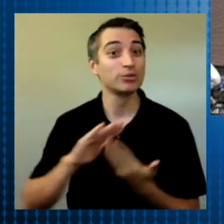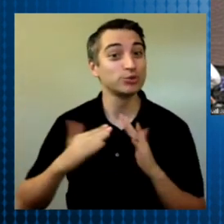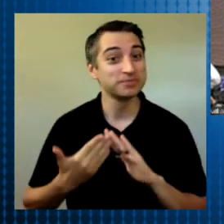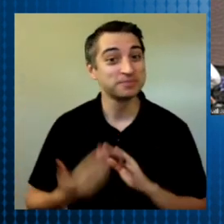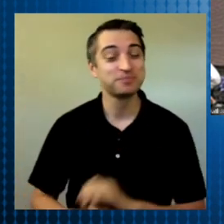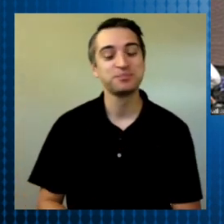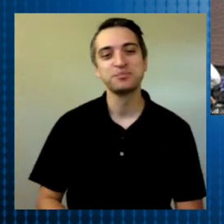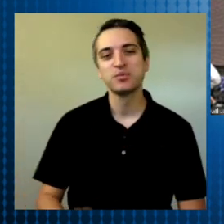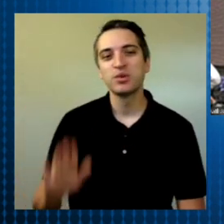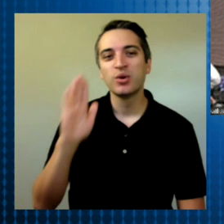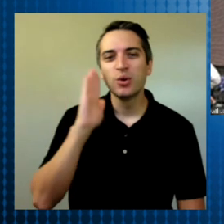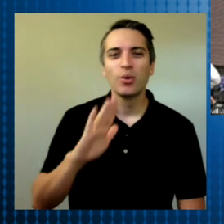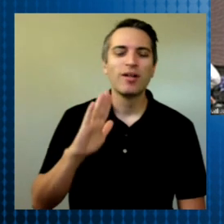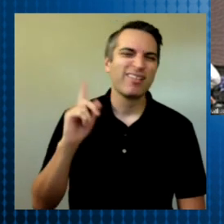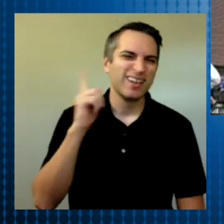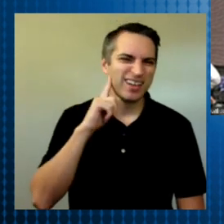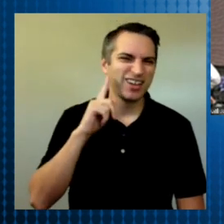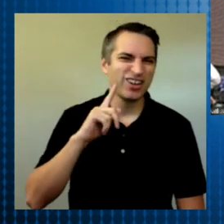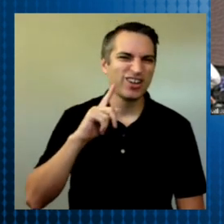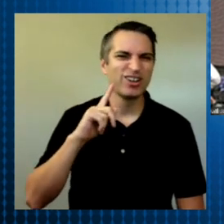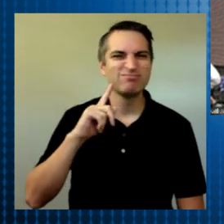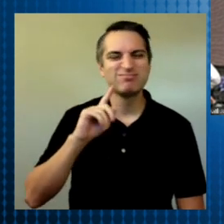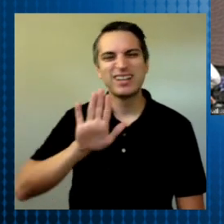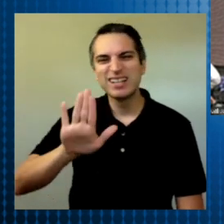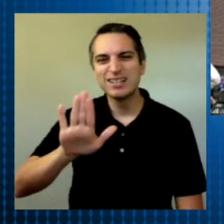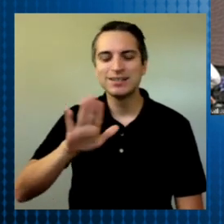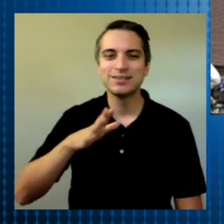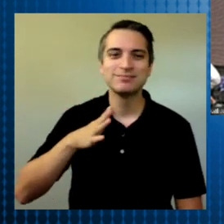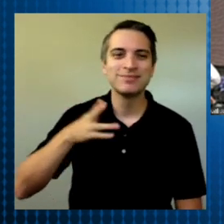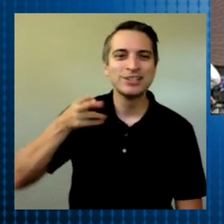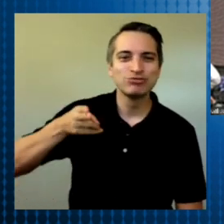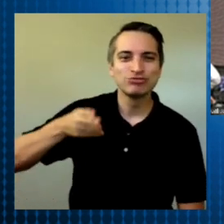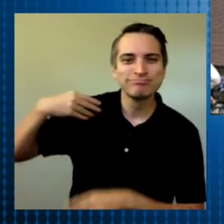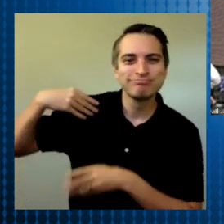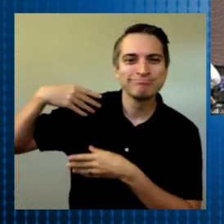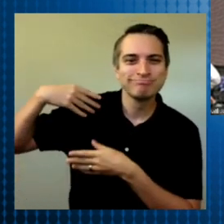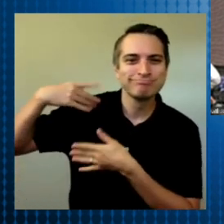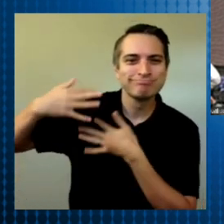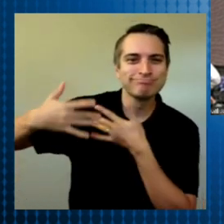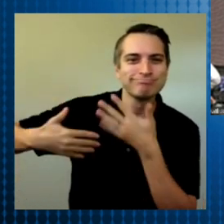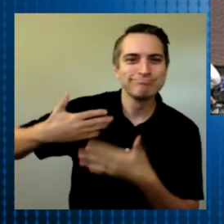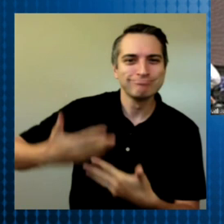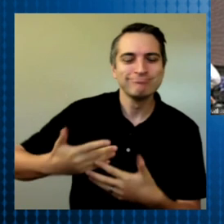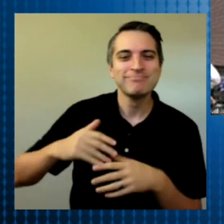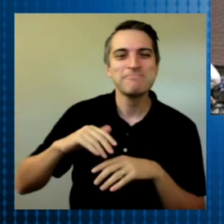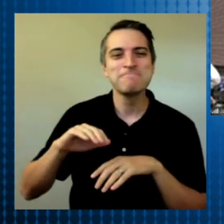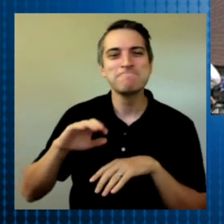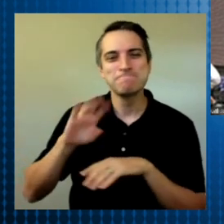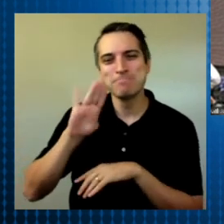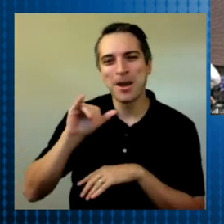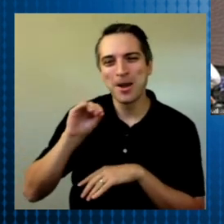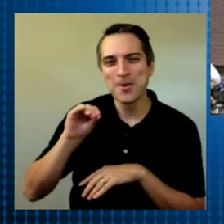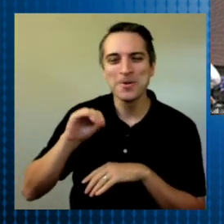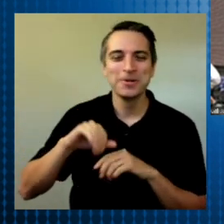hear his extensive biography later in the event, and you'll, I'm sure, realize that